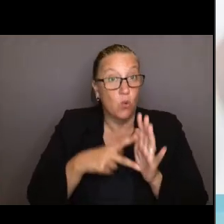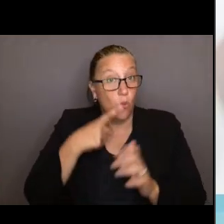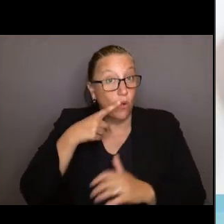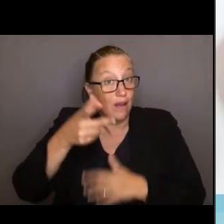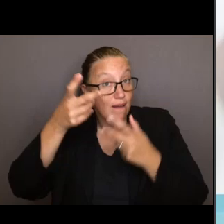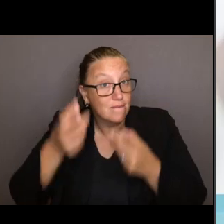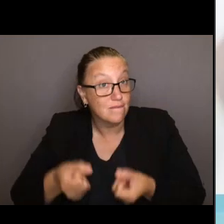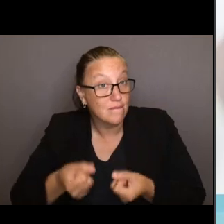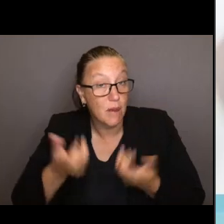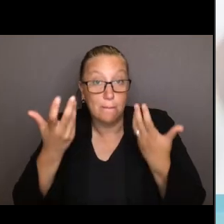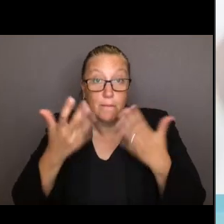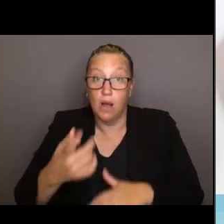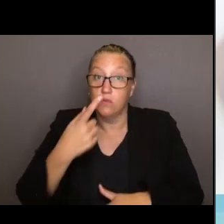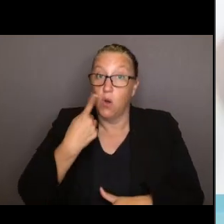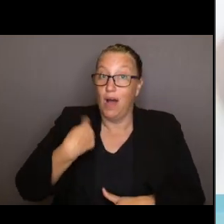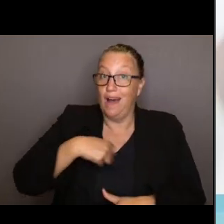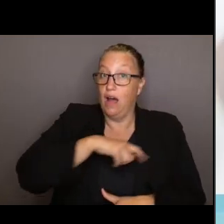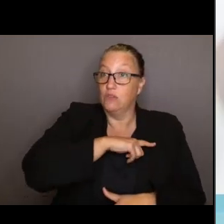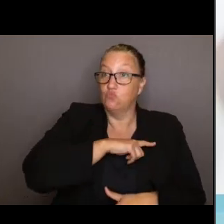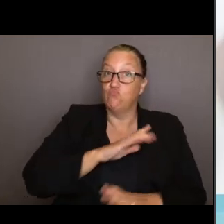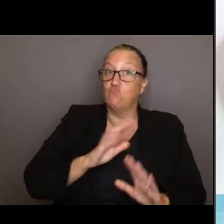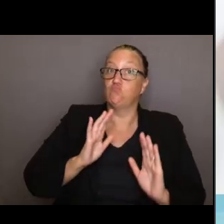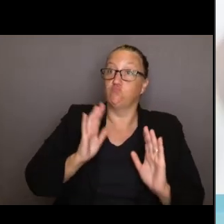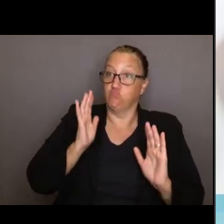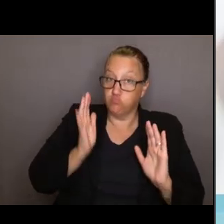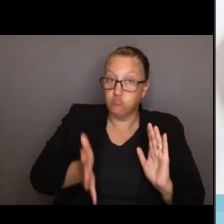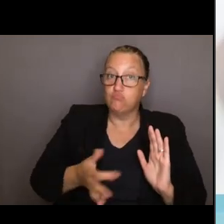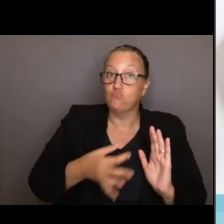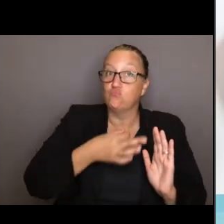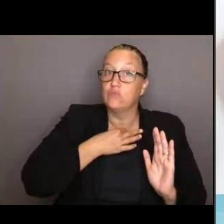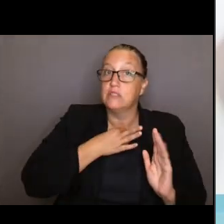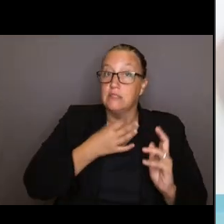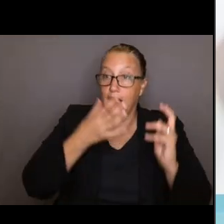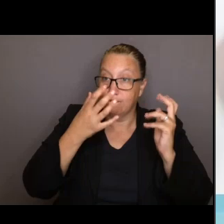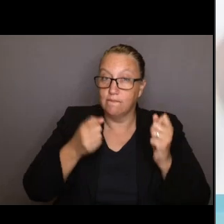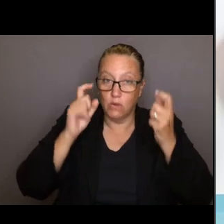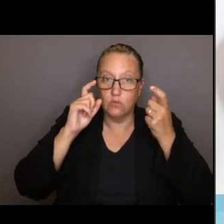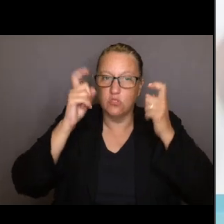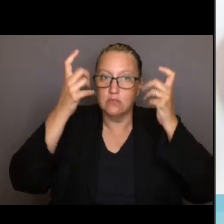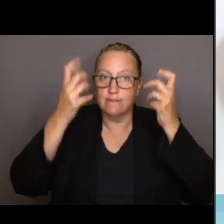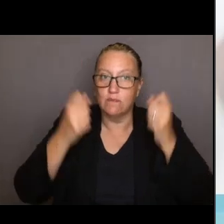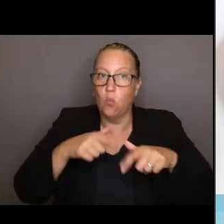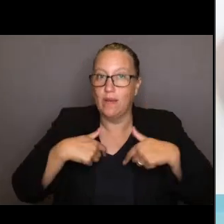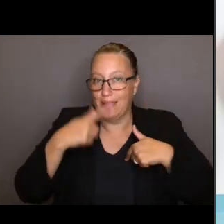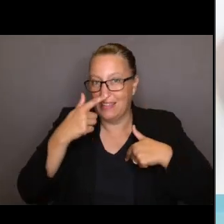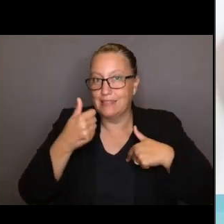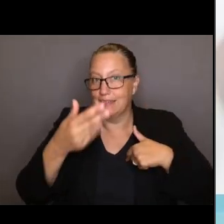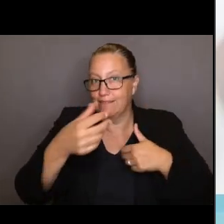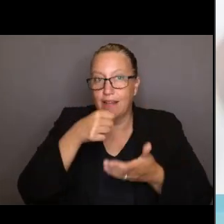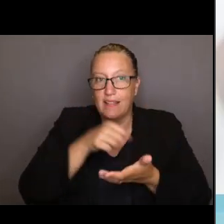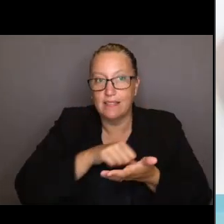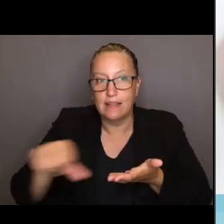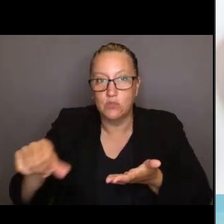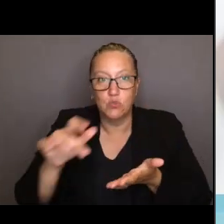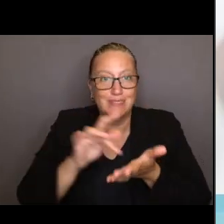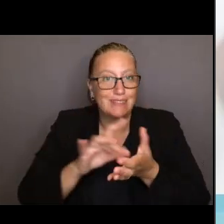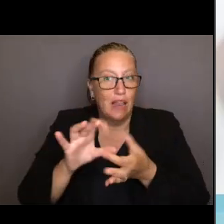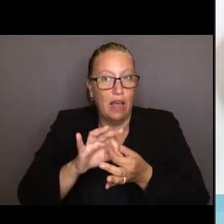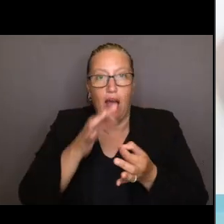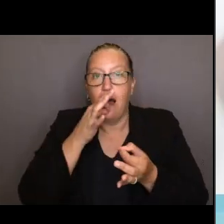to us about it, and we consider that they are at risk and there is genuine concerns there, we can give them a letter to Centrelink for an